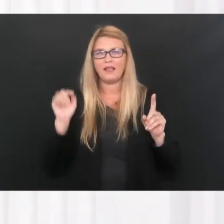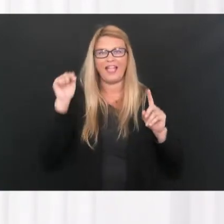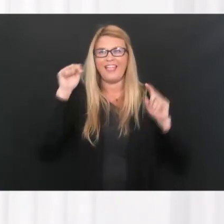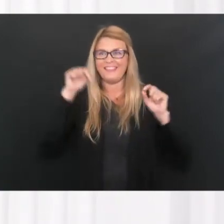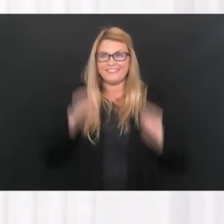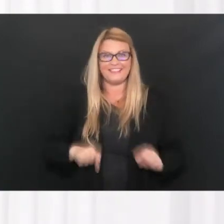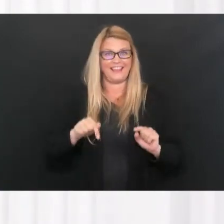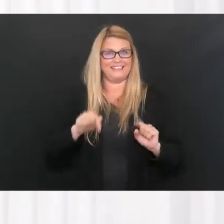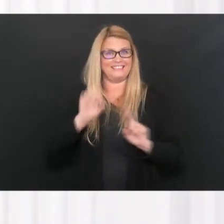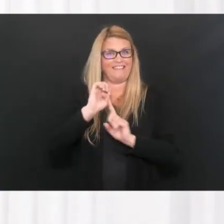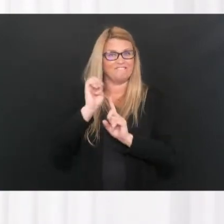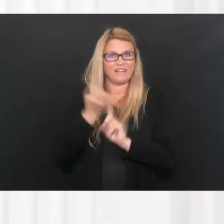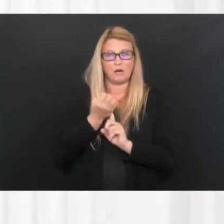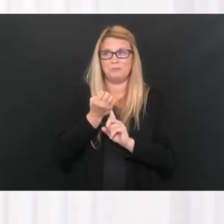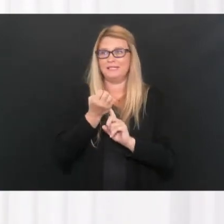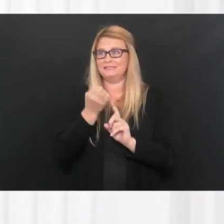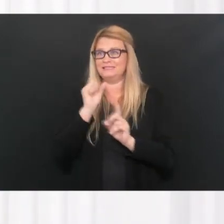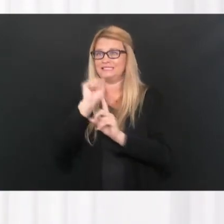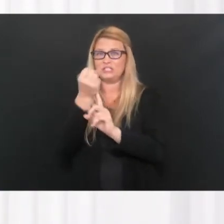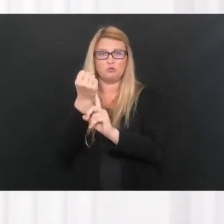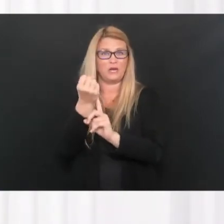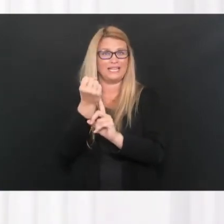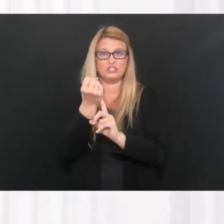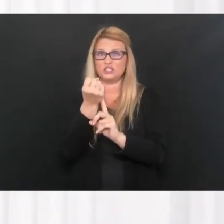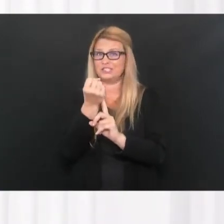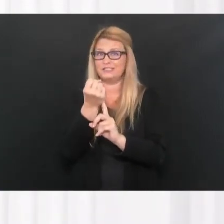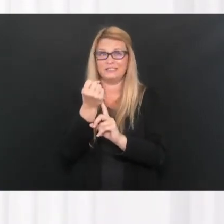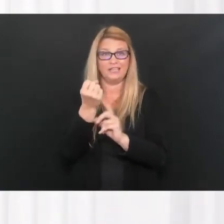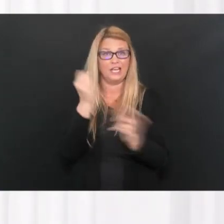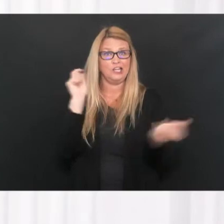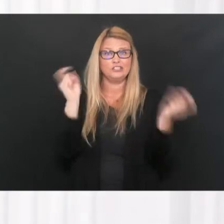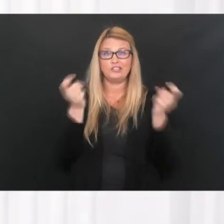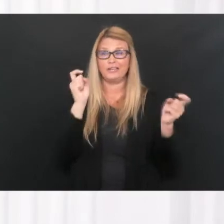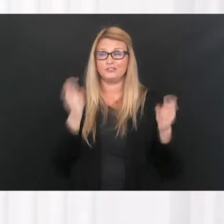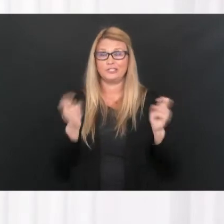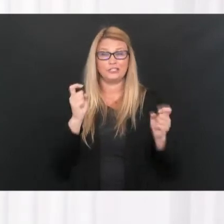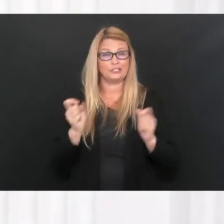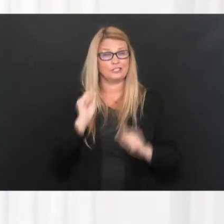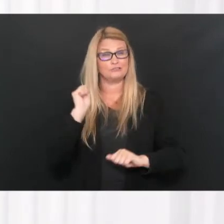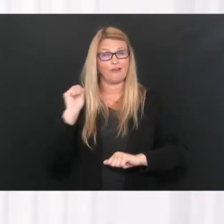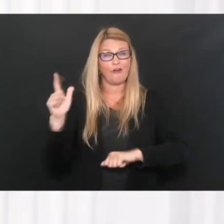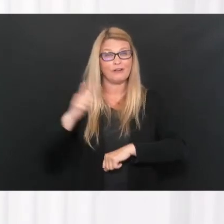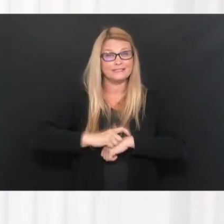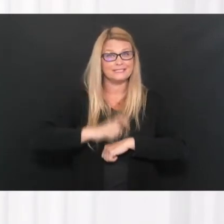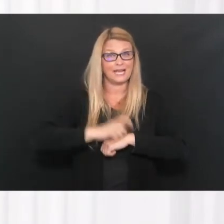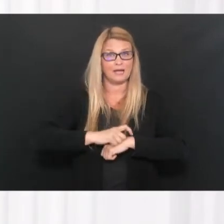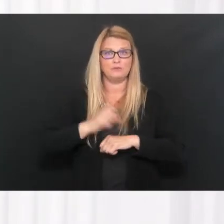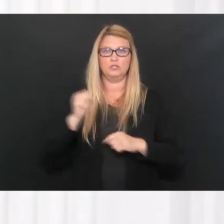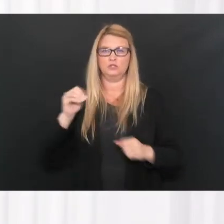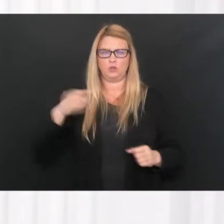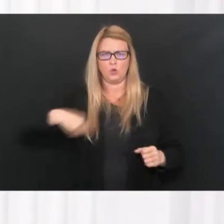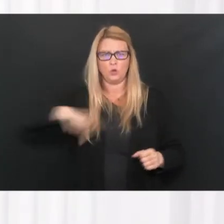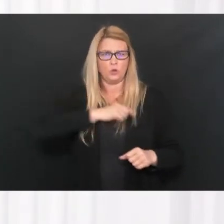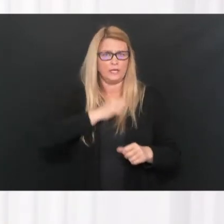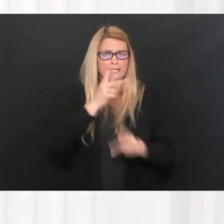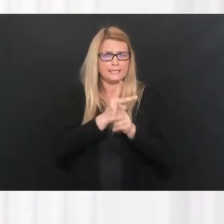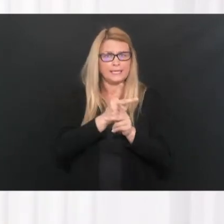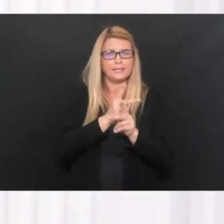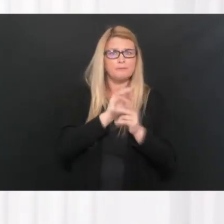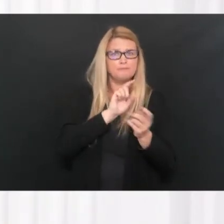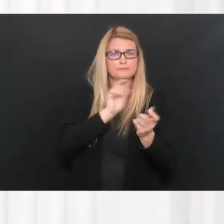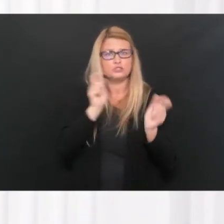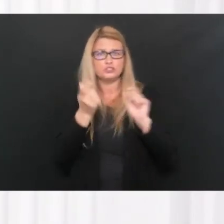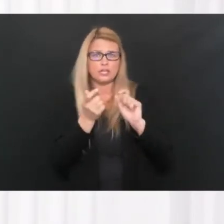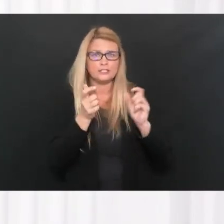ever-changing environment and there's no manual or playbook to follow, and we're going to keep pressing and keep hitting this, like the